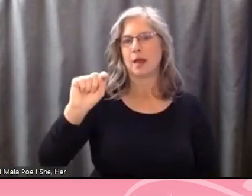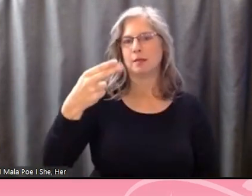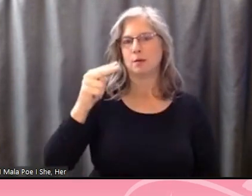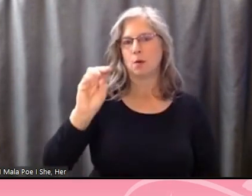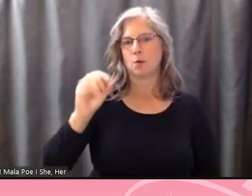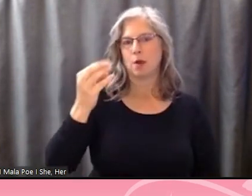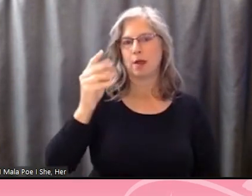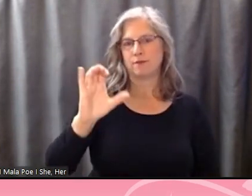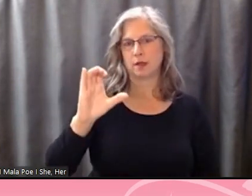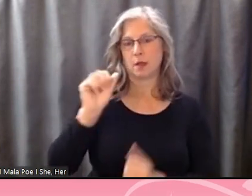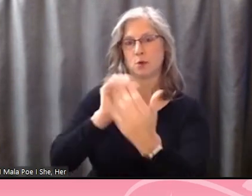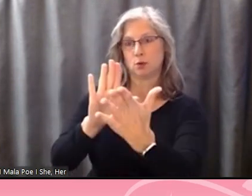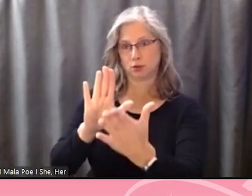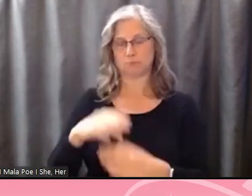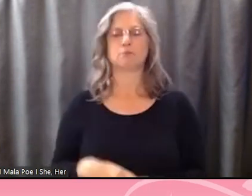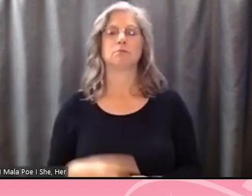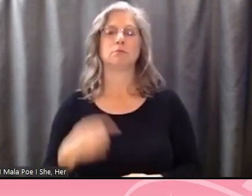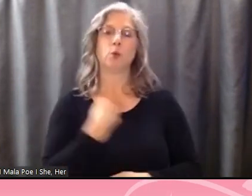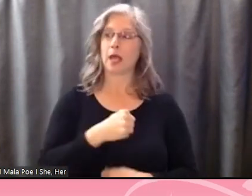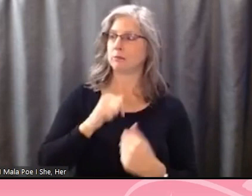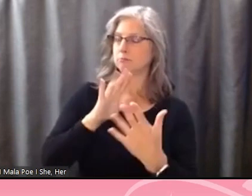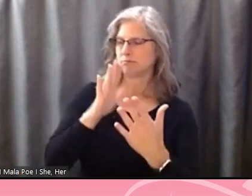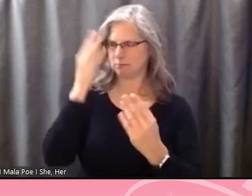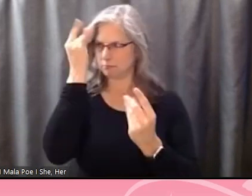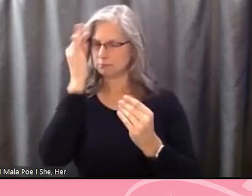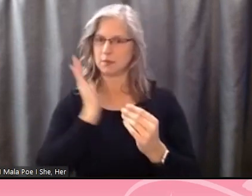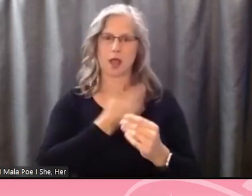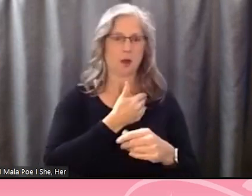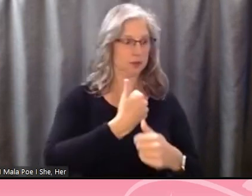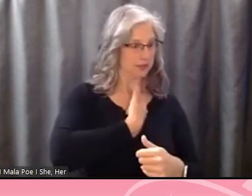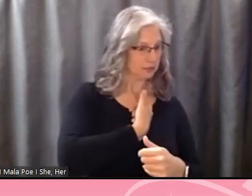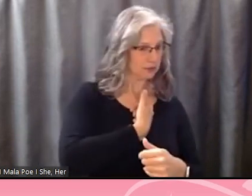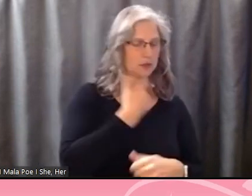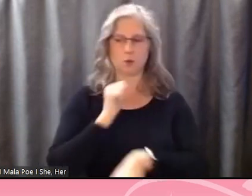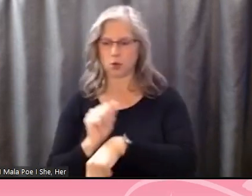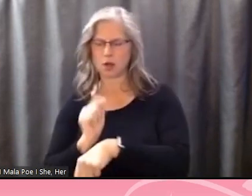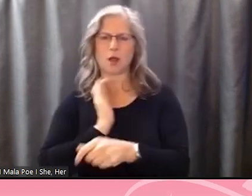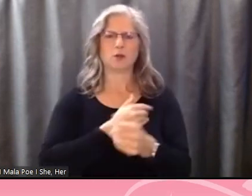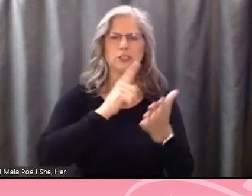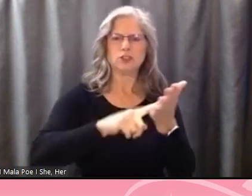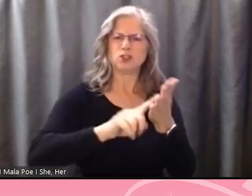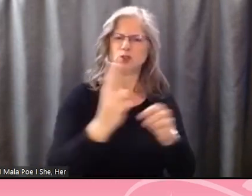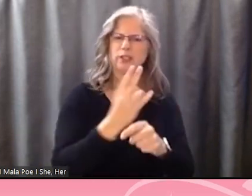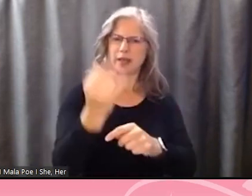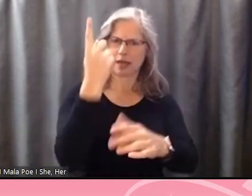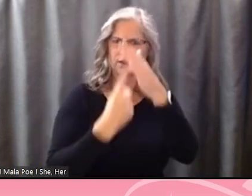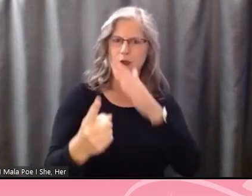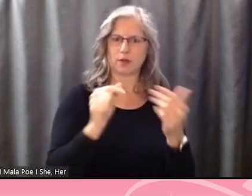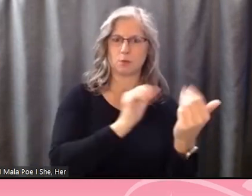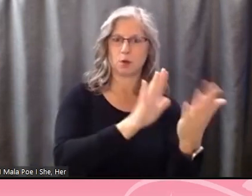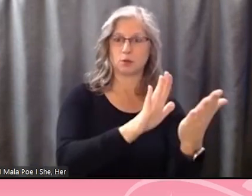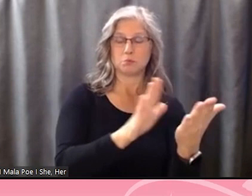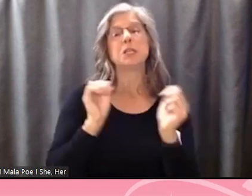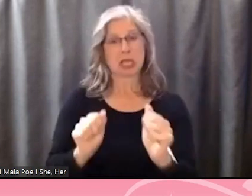examining both ourselves, our work, and our research using such an approach. But that can be quite